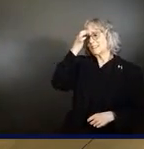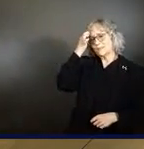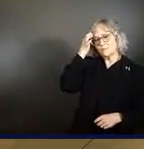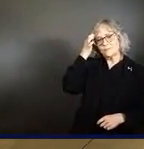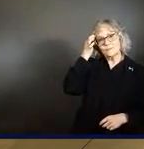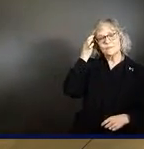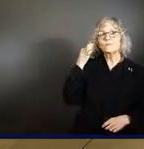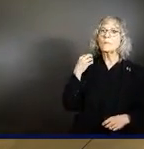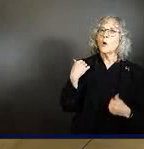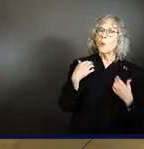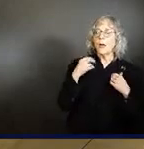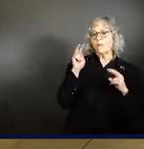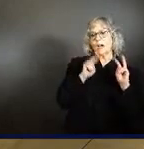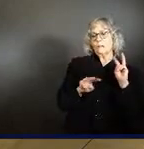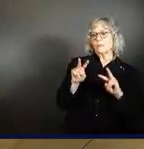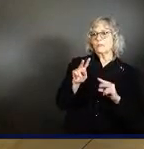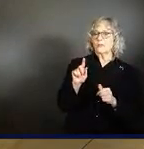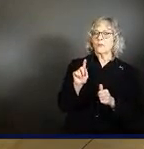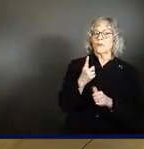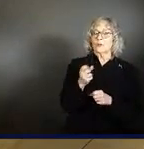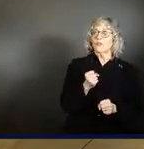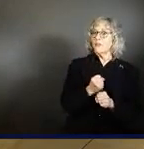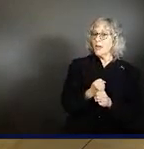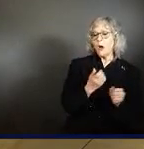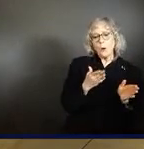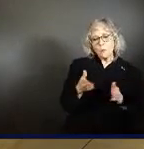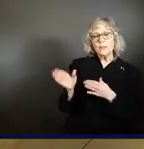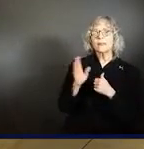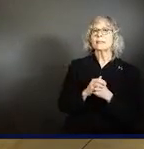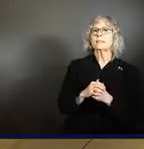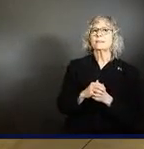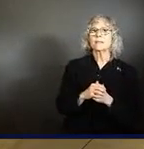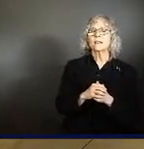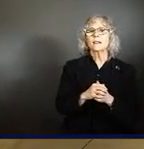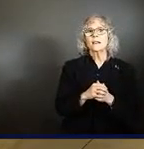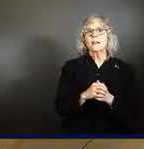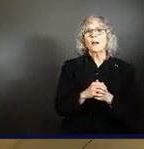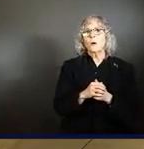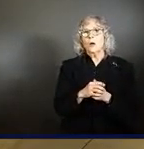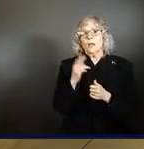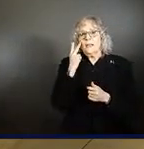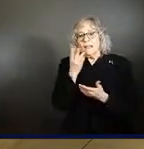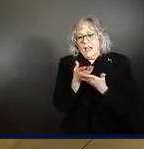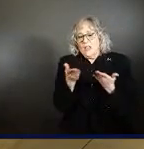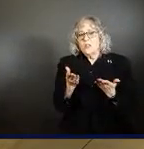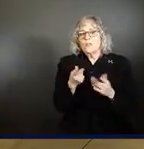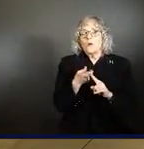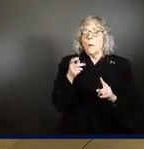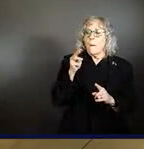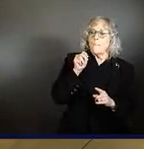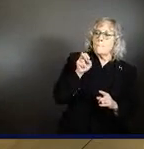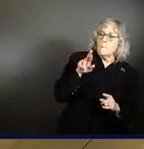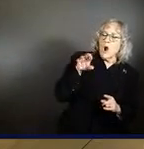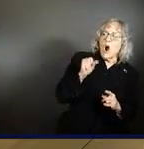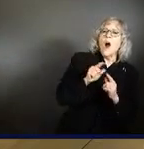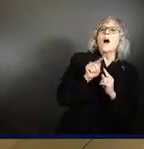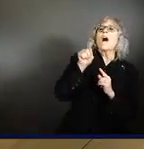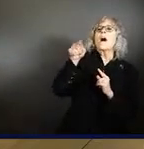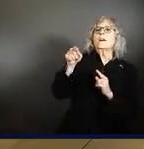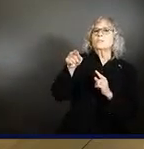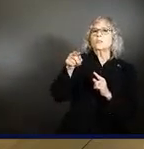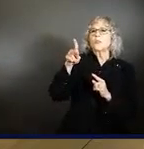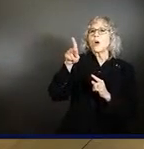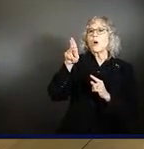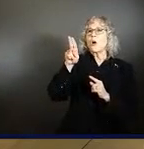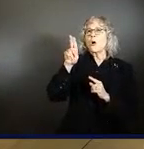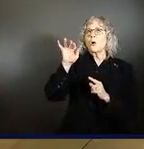We have observations in the first year, as we were talking, to look at objects from Mars all the way out to the Kuiper Belt in our